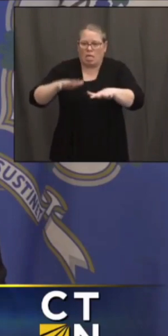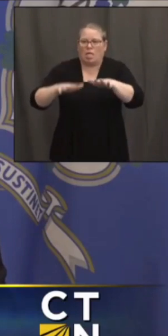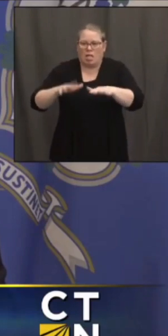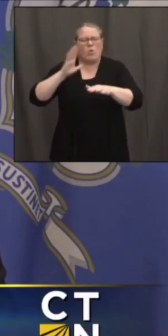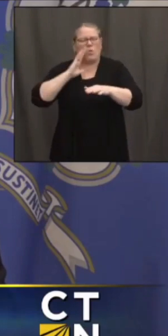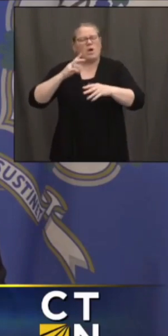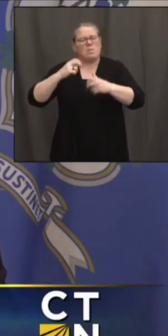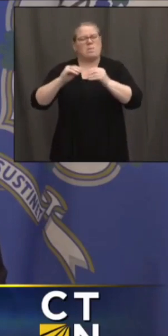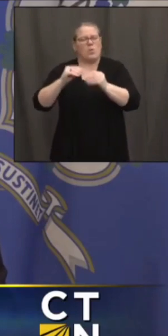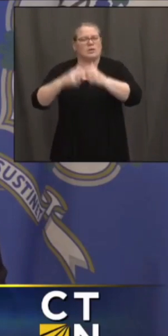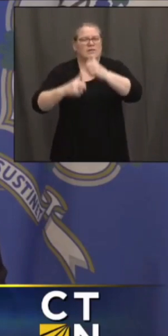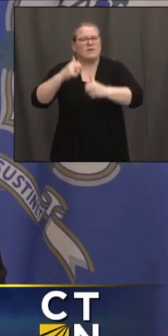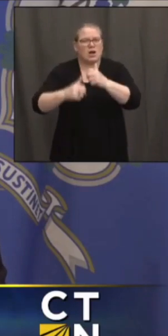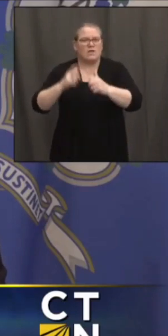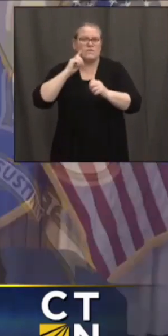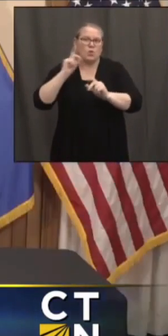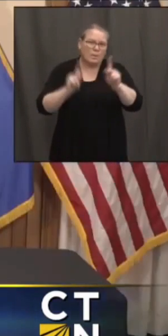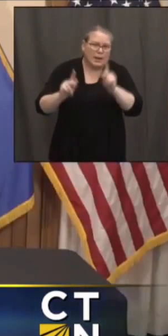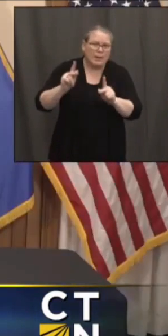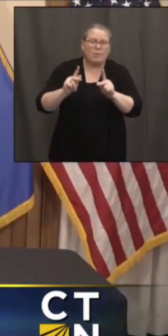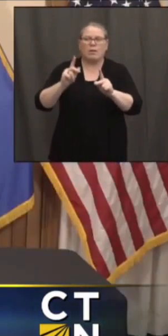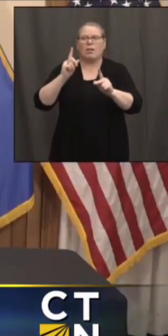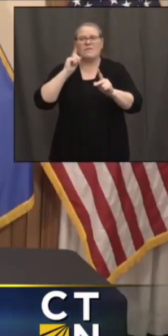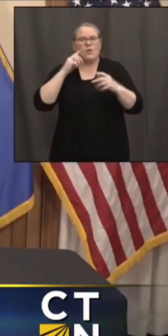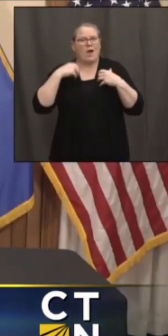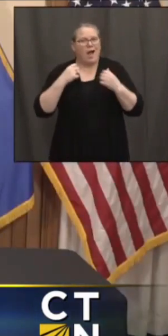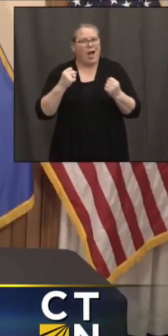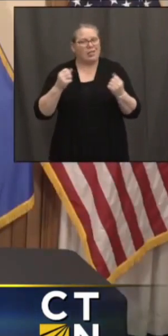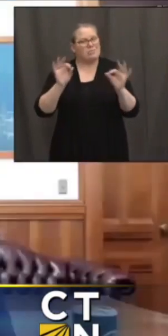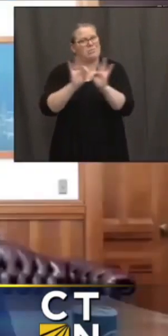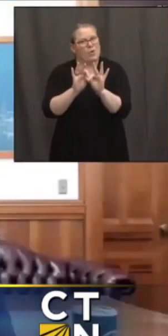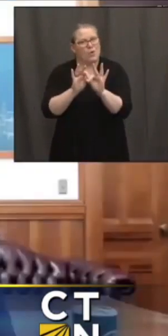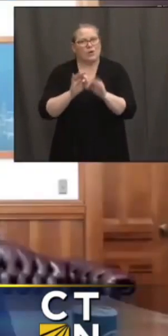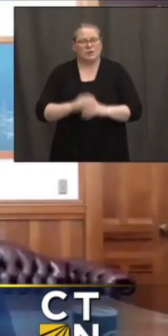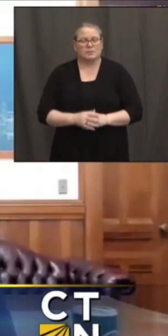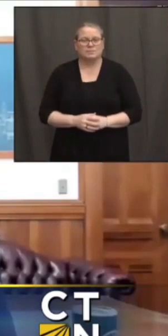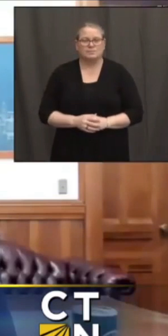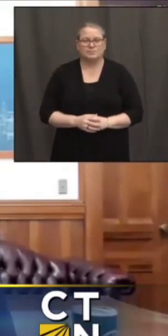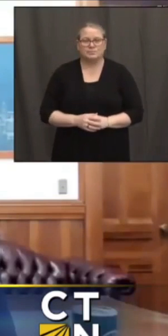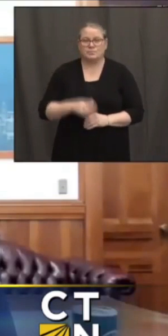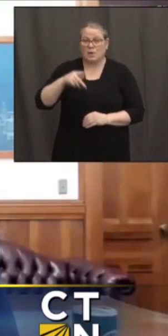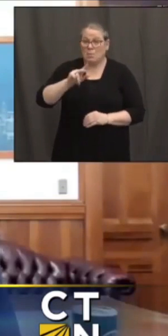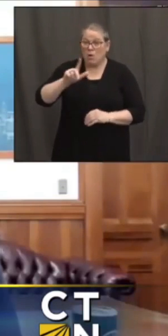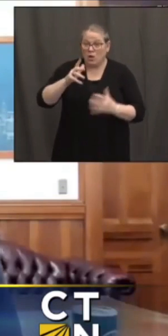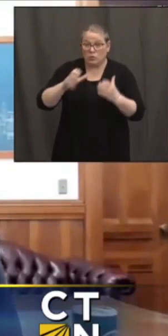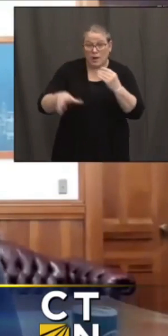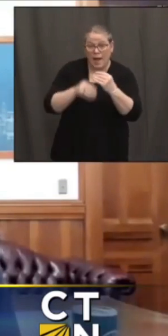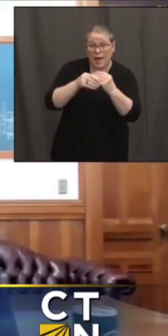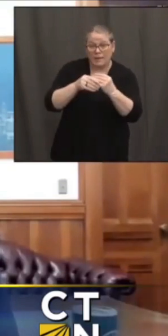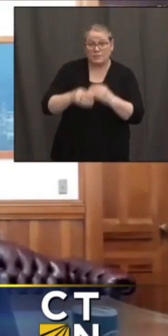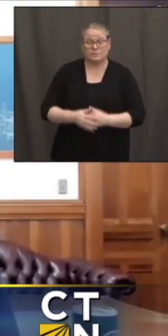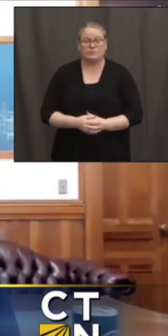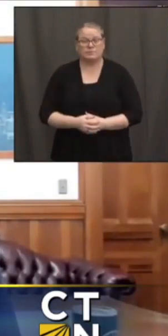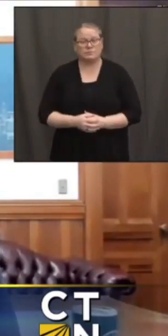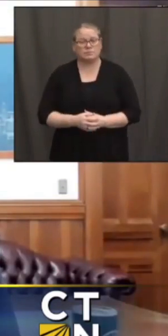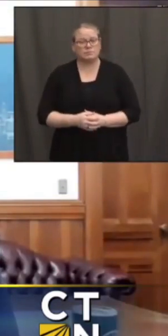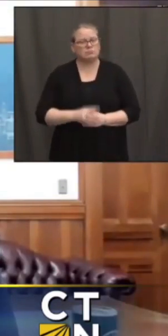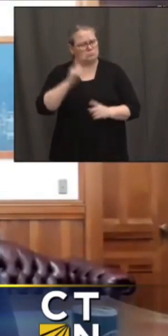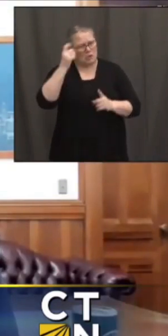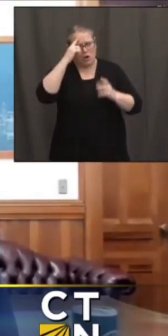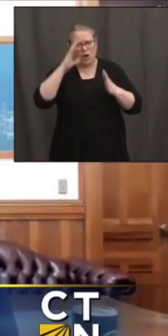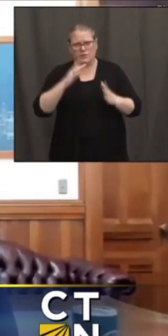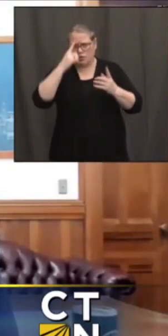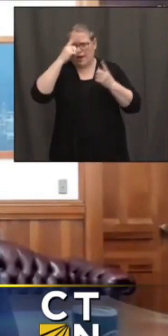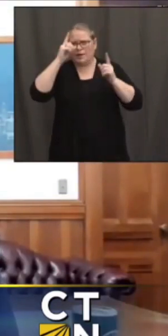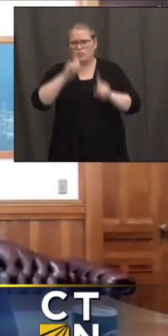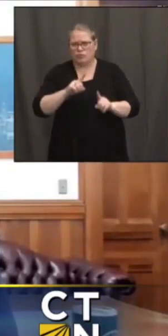anything you want to add on that? No, I think, Governor, you said it correctly. And I think one thing to also add, this administration hasn't put forth a new executive order